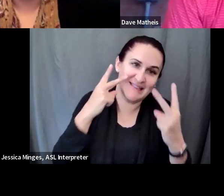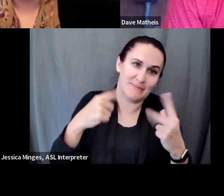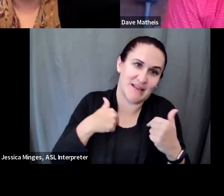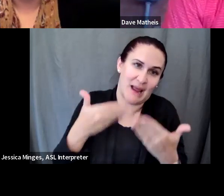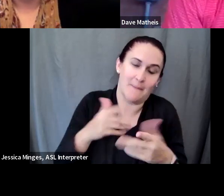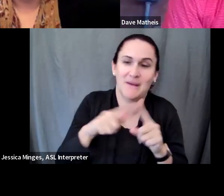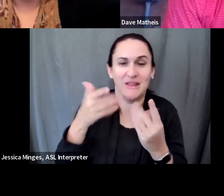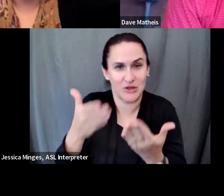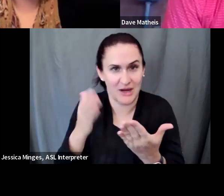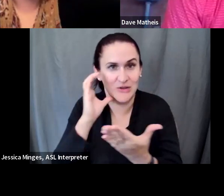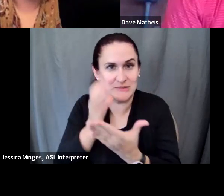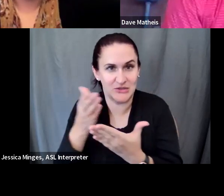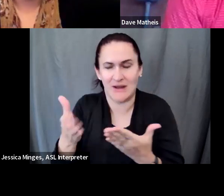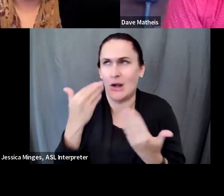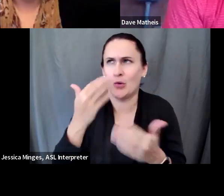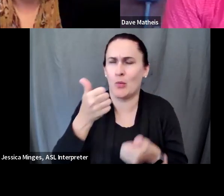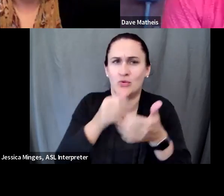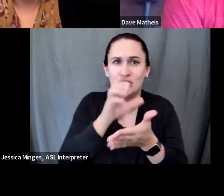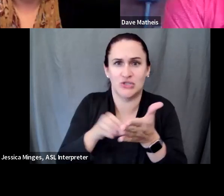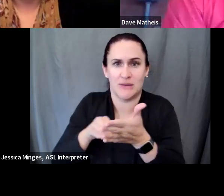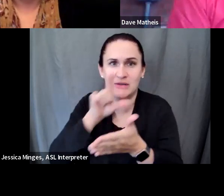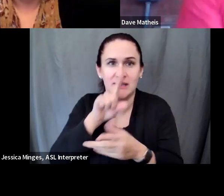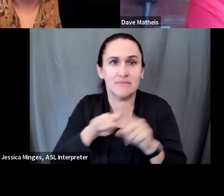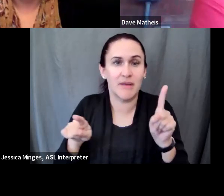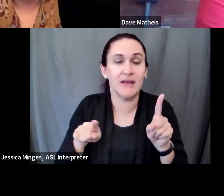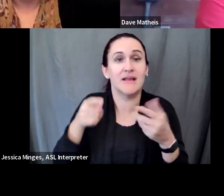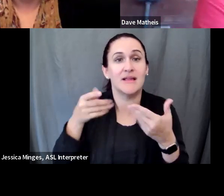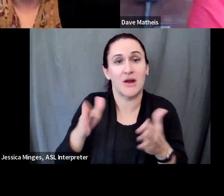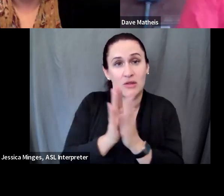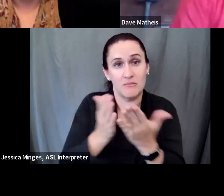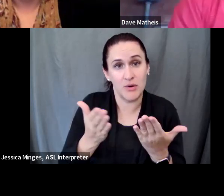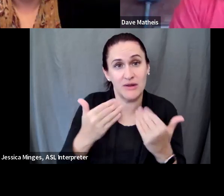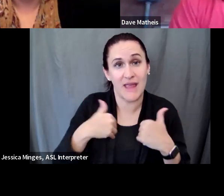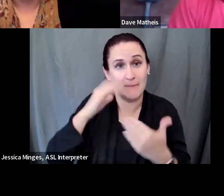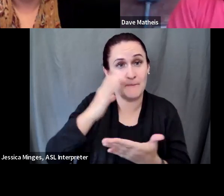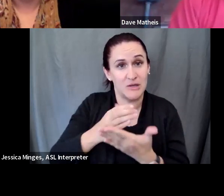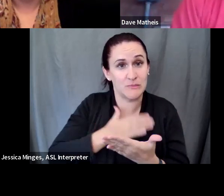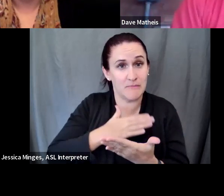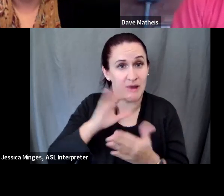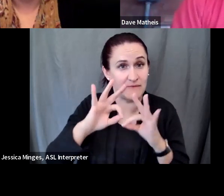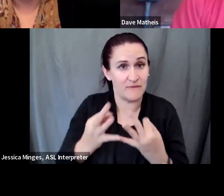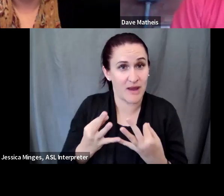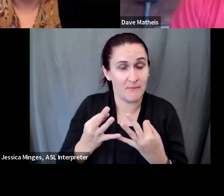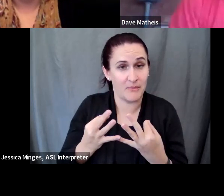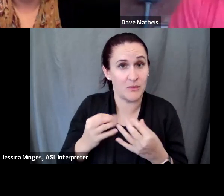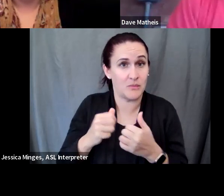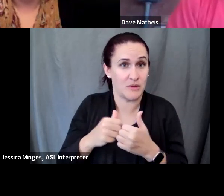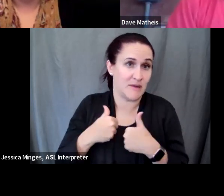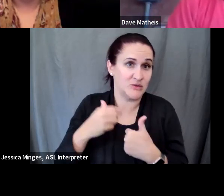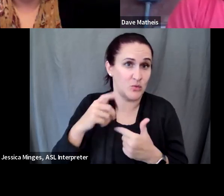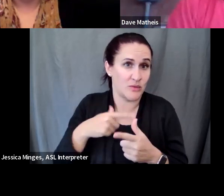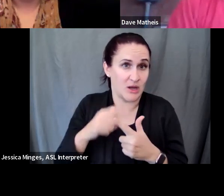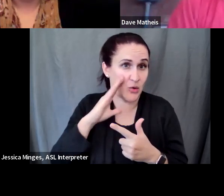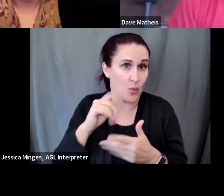book, I don't know what chapter it is, but in the book there are pictures of my family and I, so you know what we